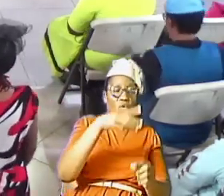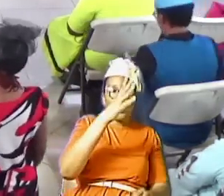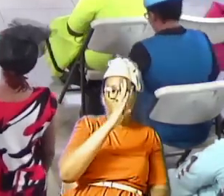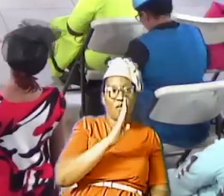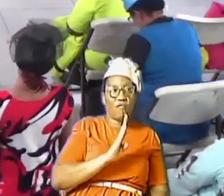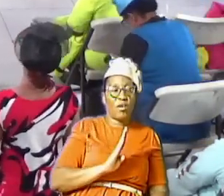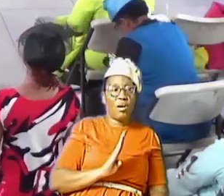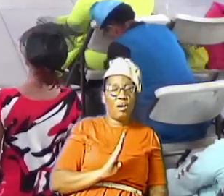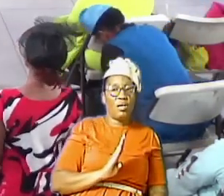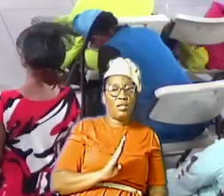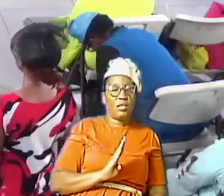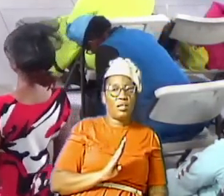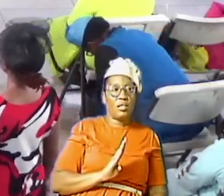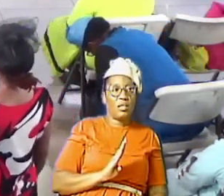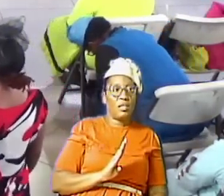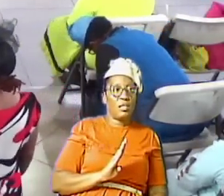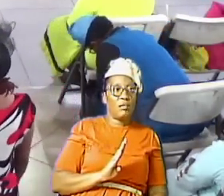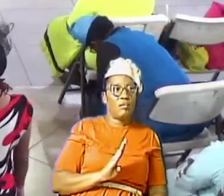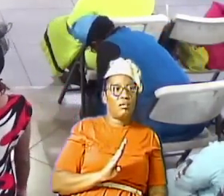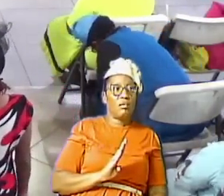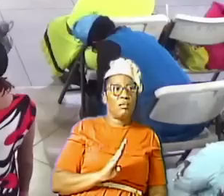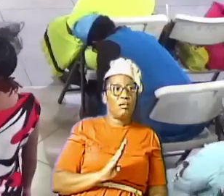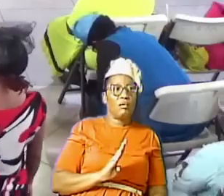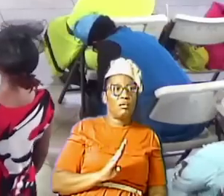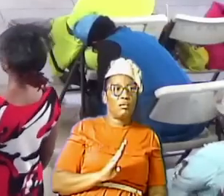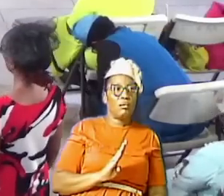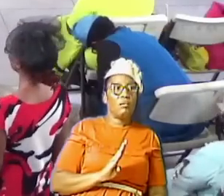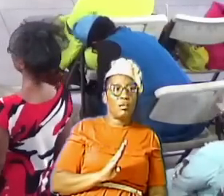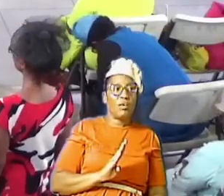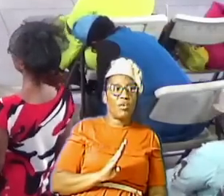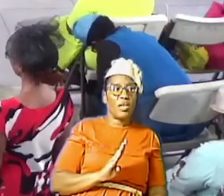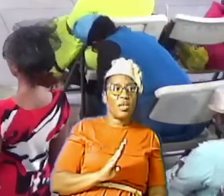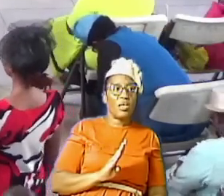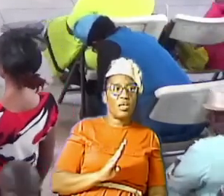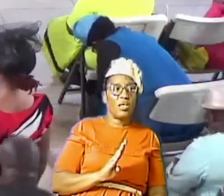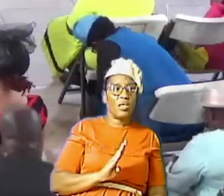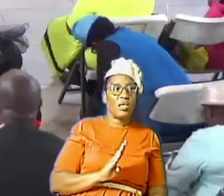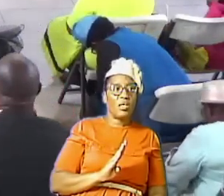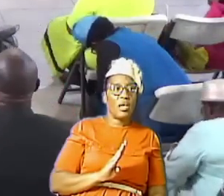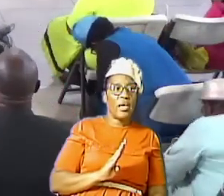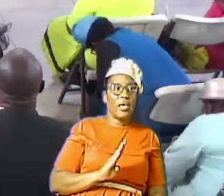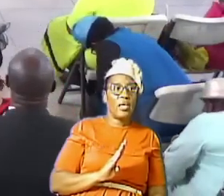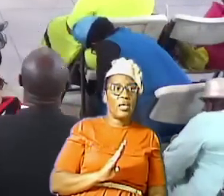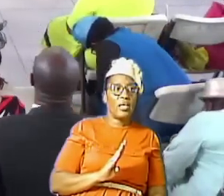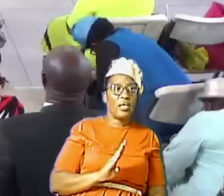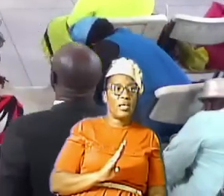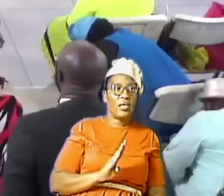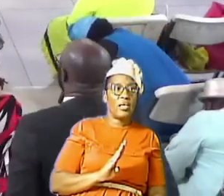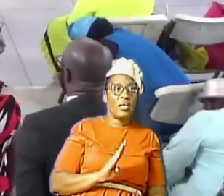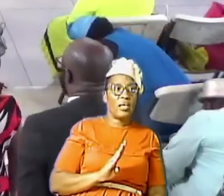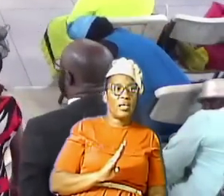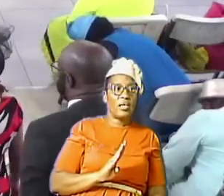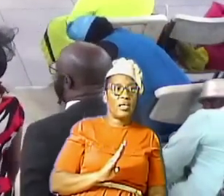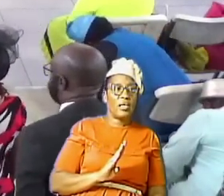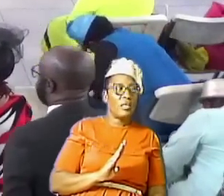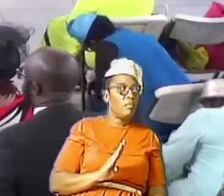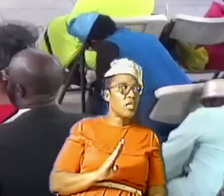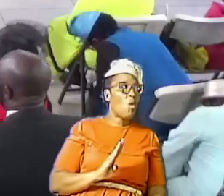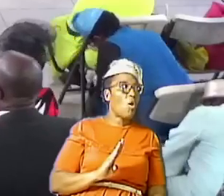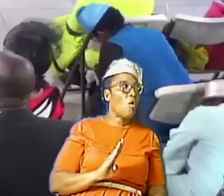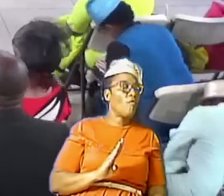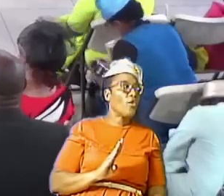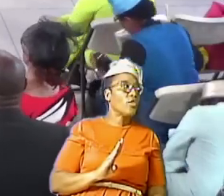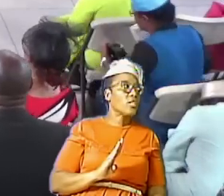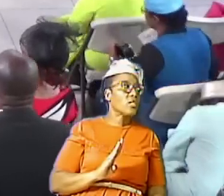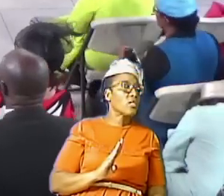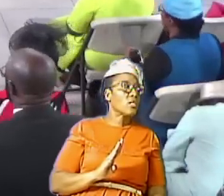the Word of God. We're just going to be briefly standing to welcome the visiting minister.